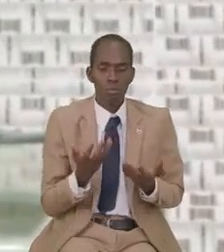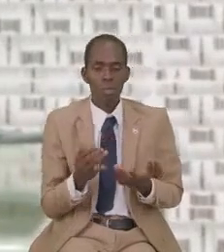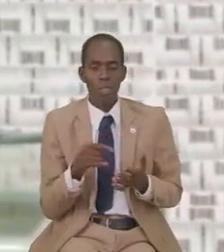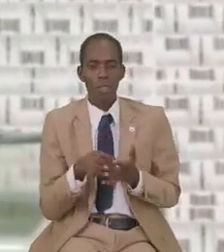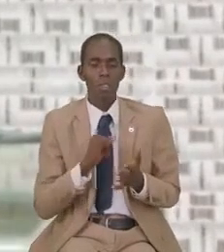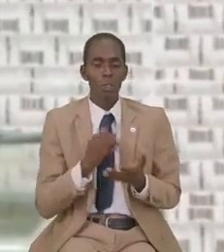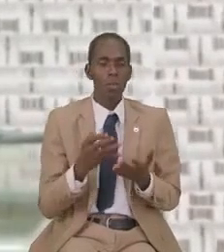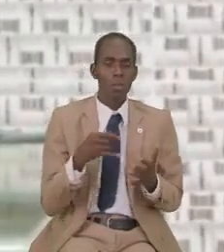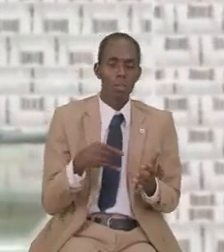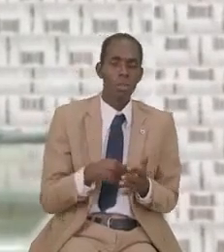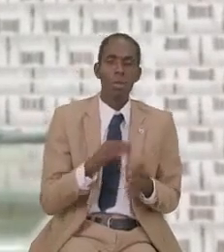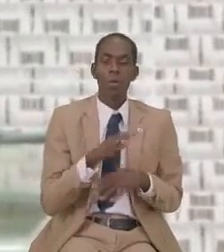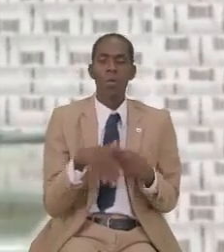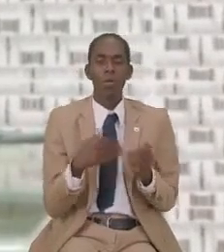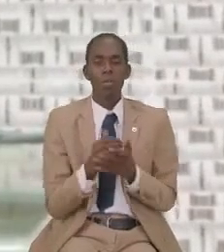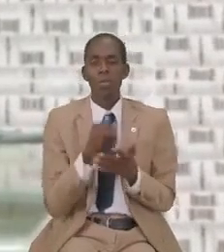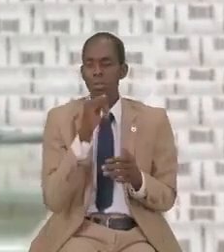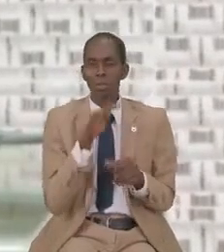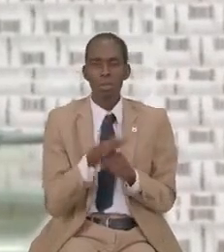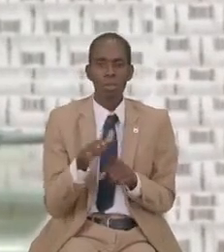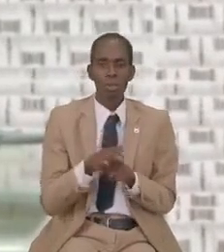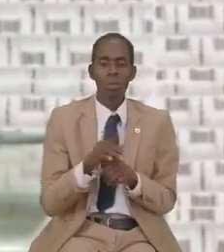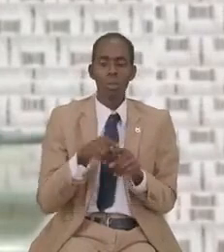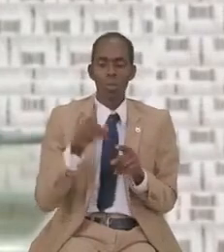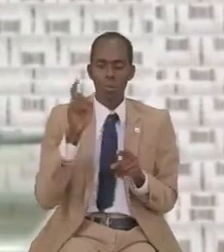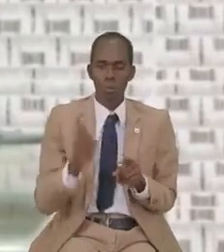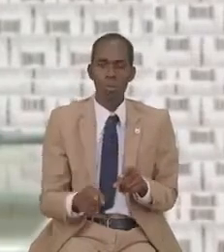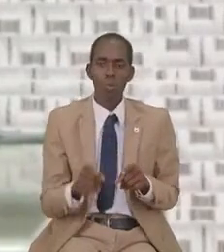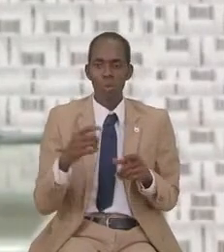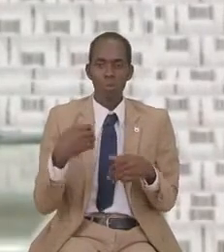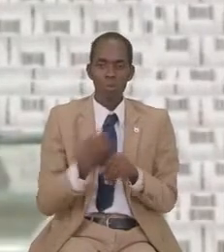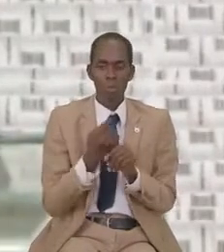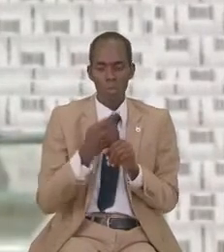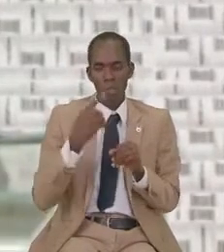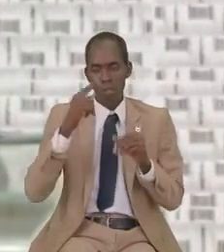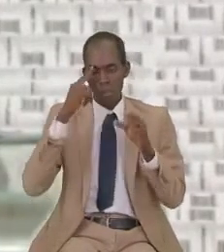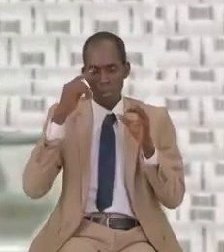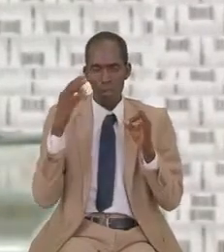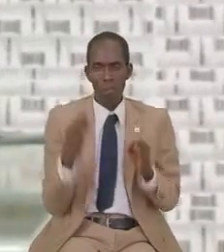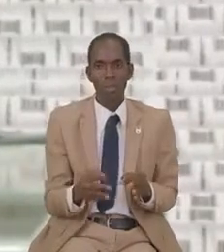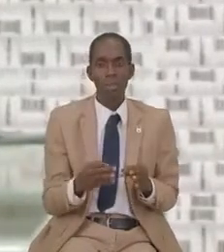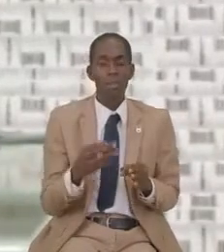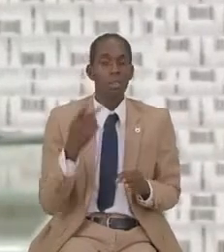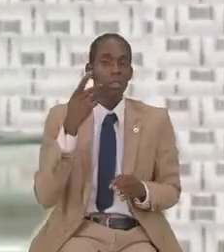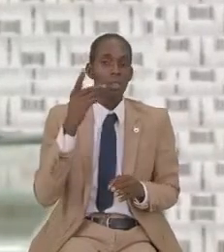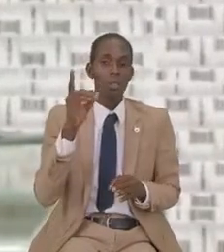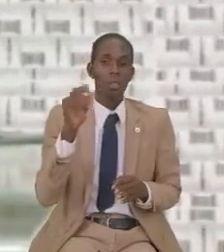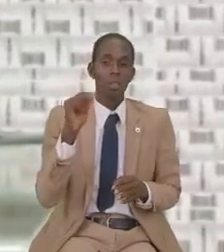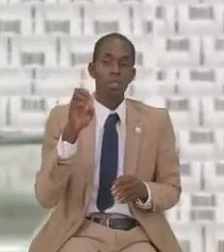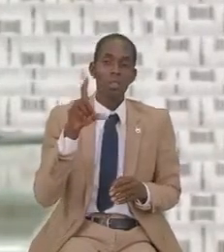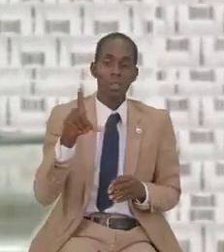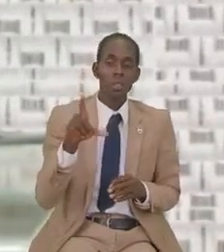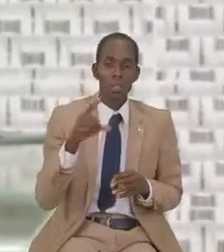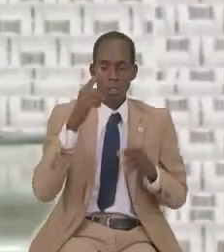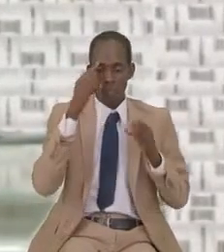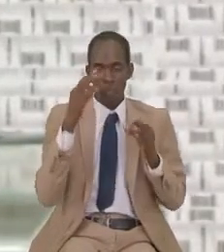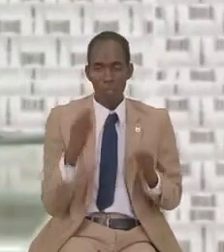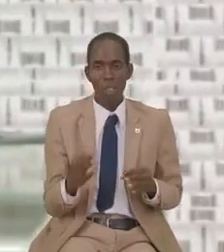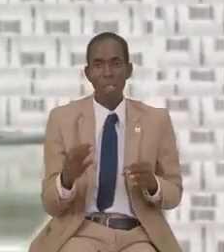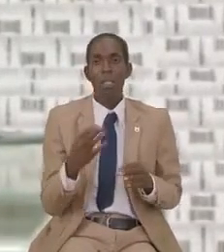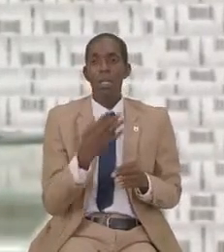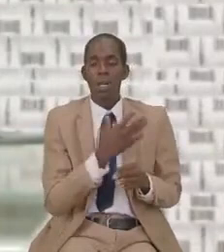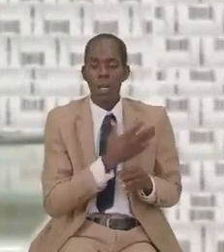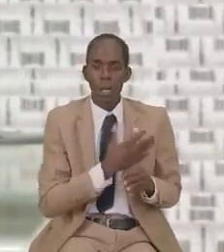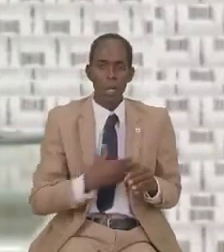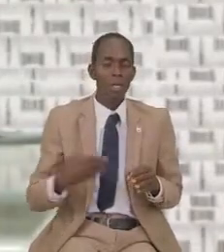at Daniel. He proposed in his heart, I will not get defiled. And for years, till almost 100 or